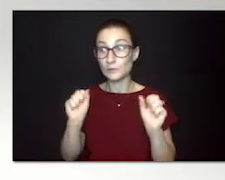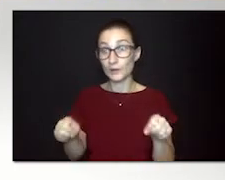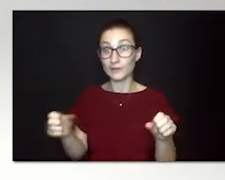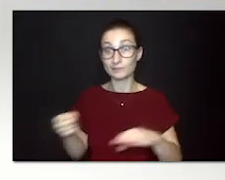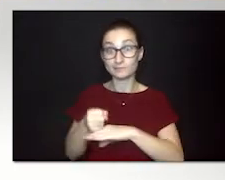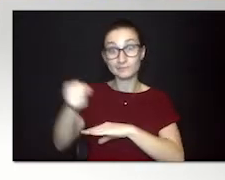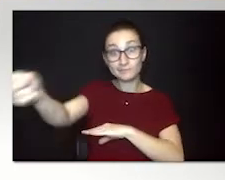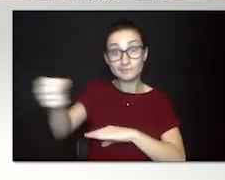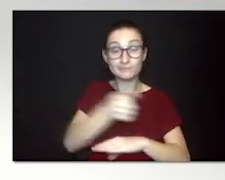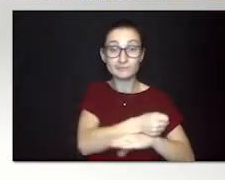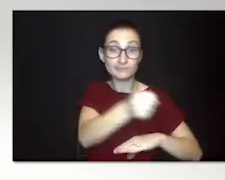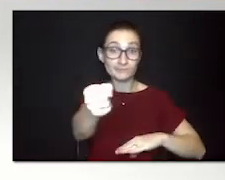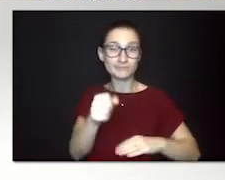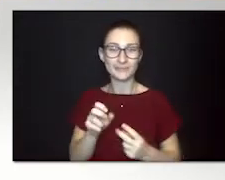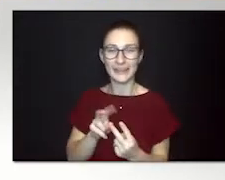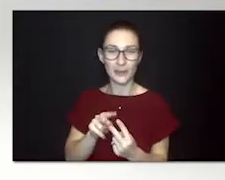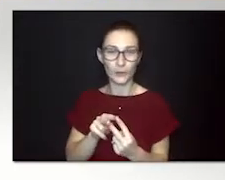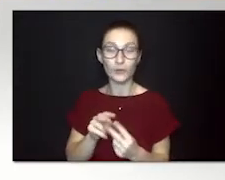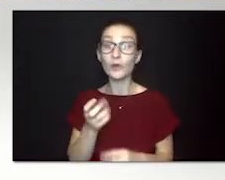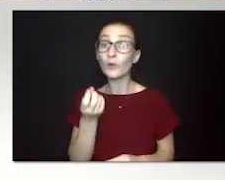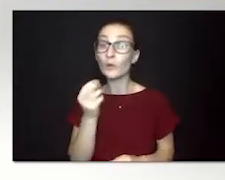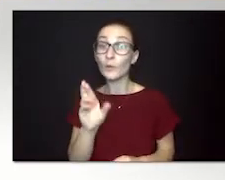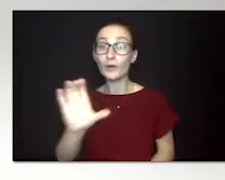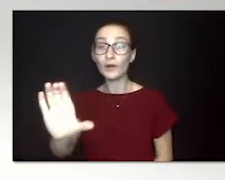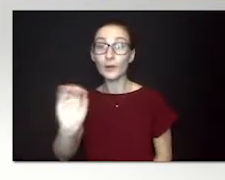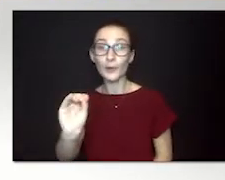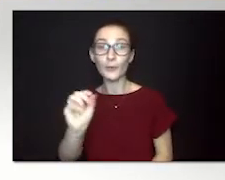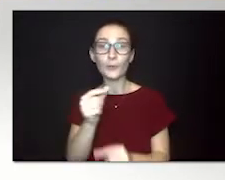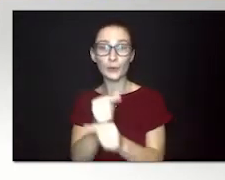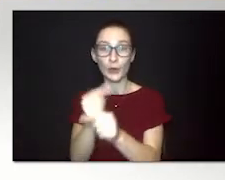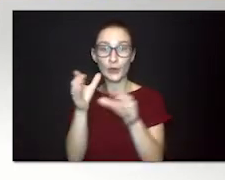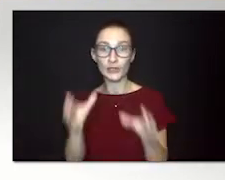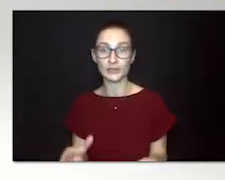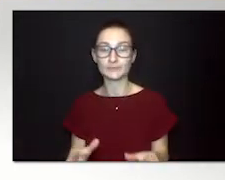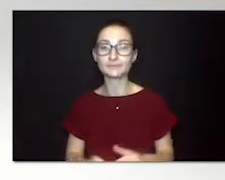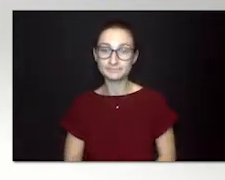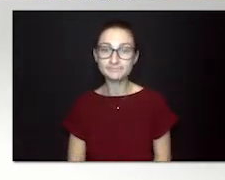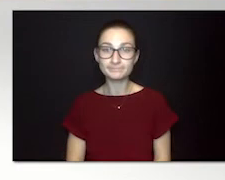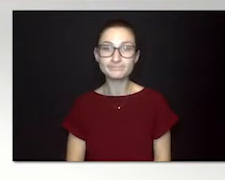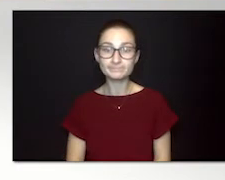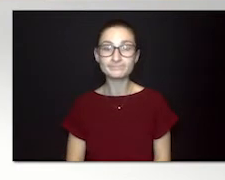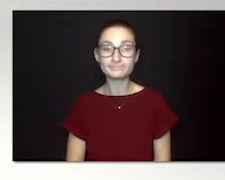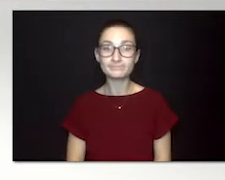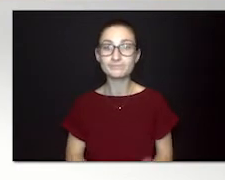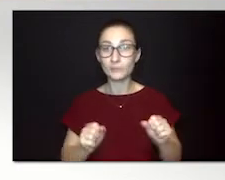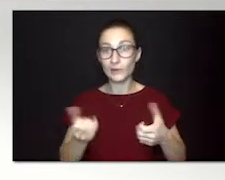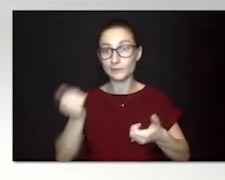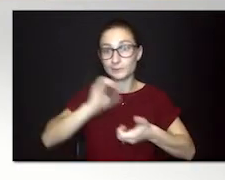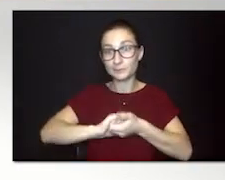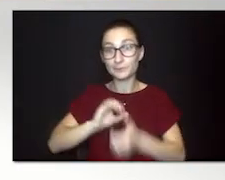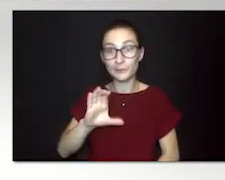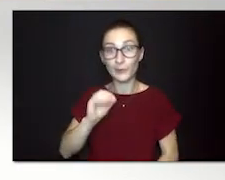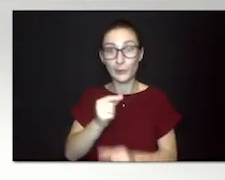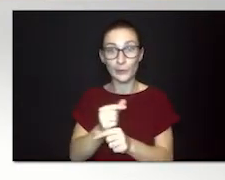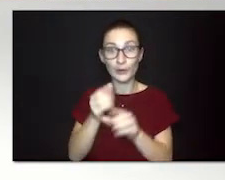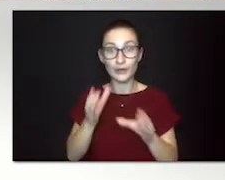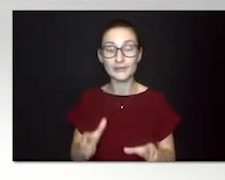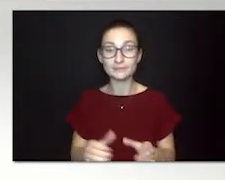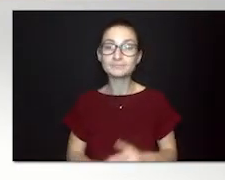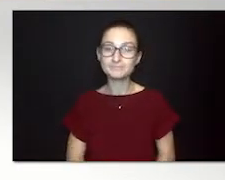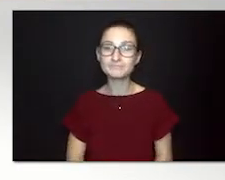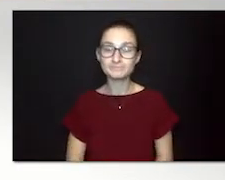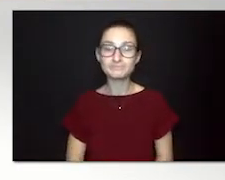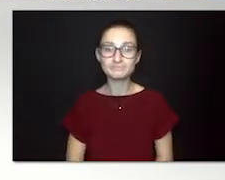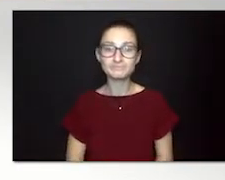step in as the guardian. Or you can file for co-guardianship. So you can actually be co-guardians together over the